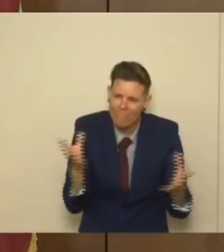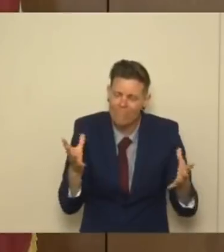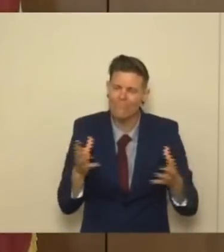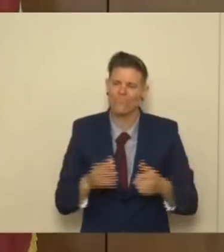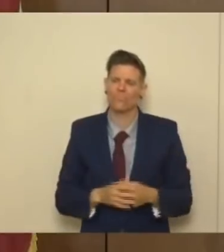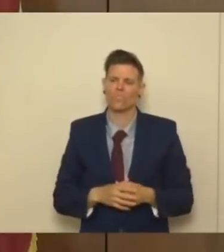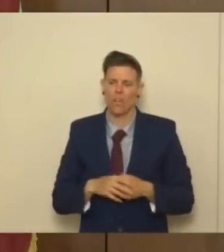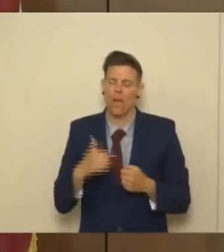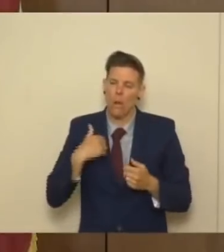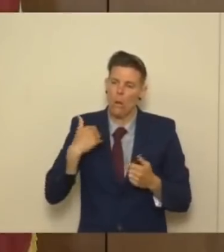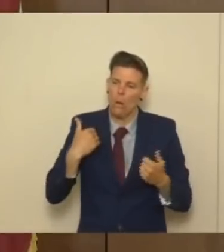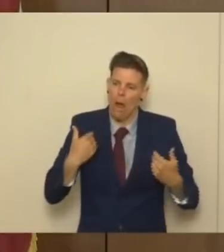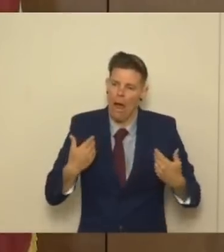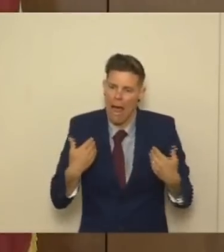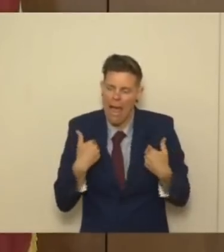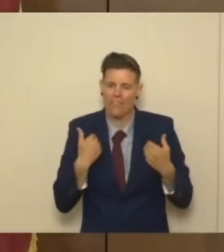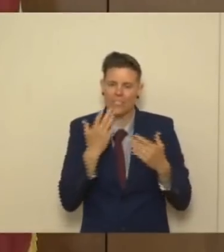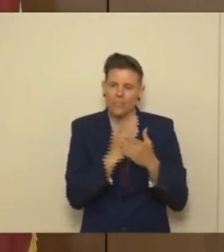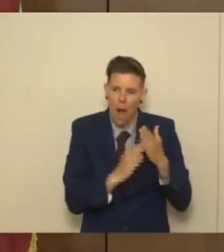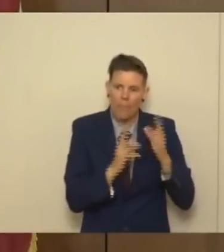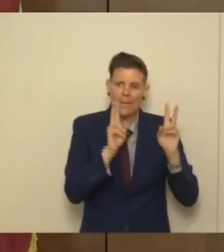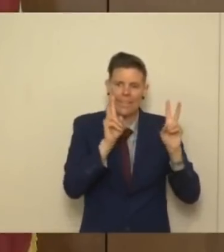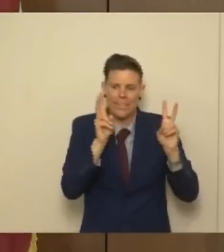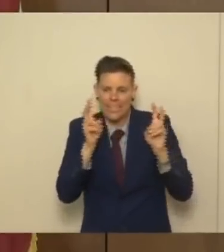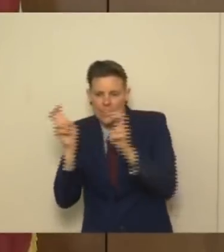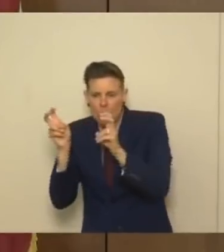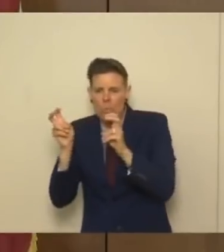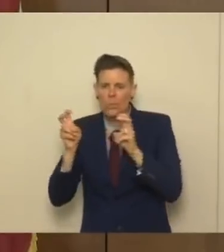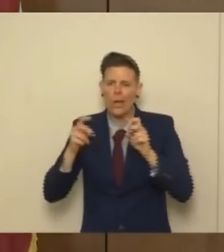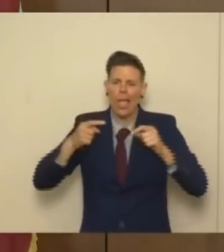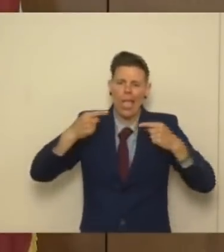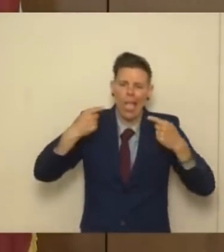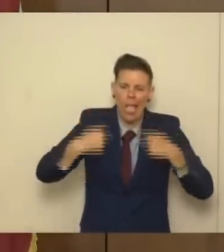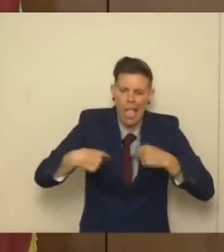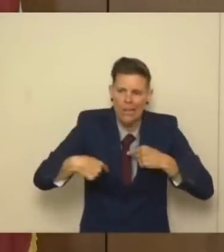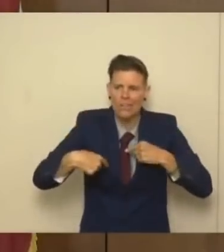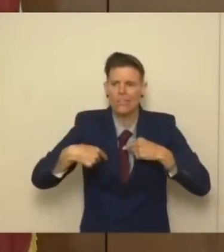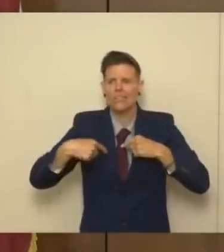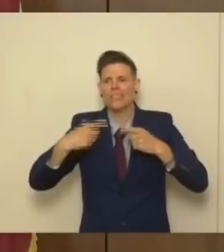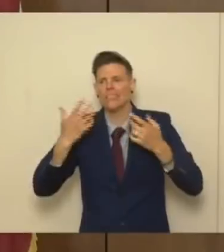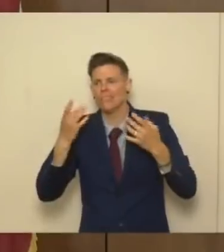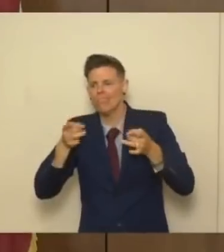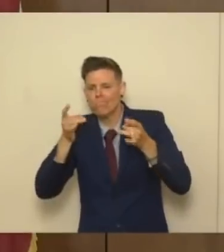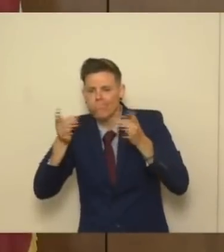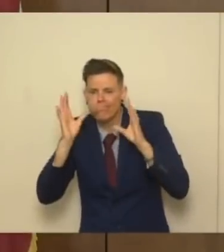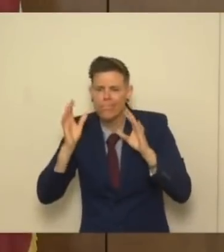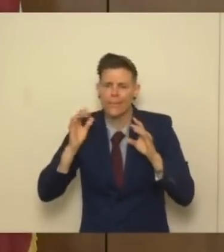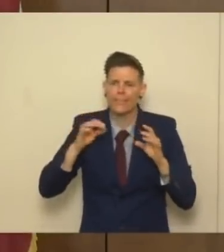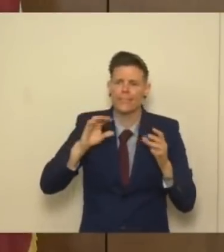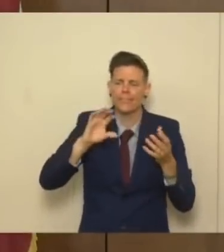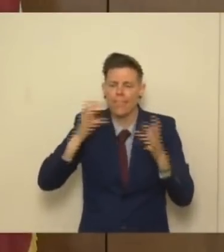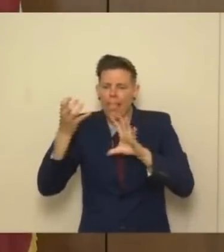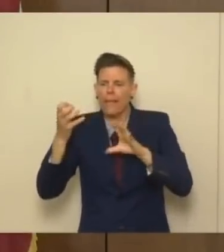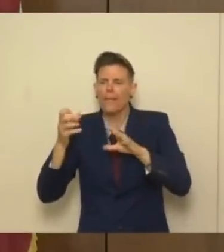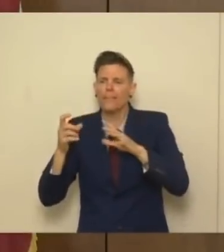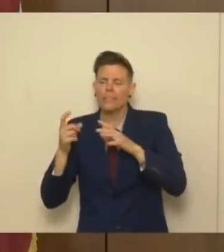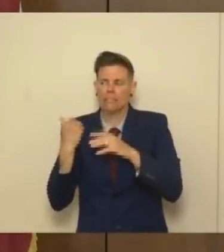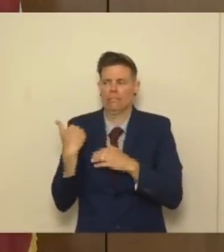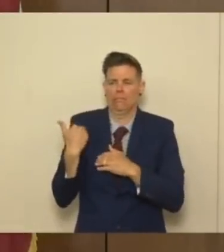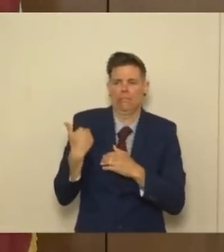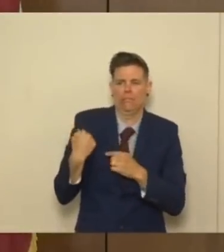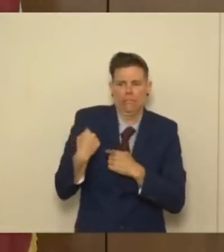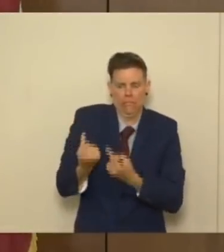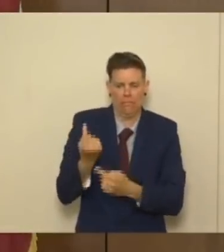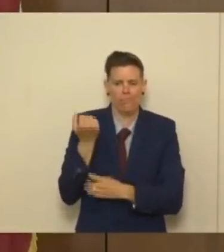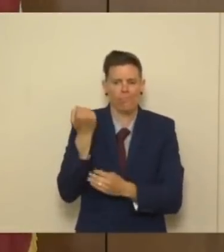some of the tragic unfolding of at least the last large protest in Albuquerque with the